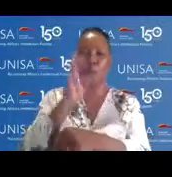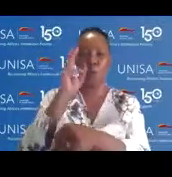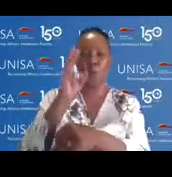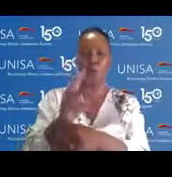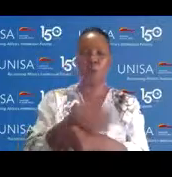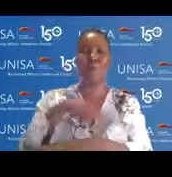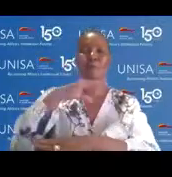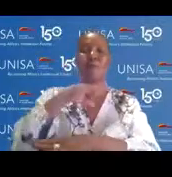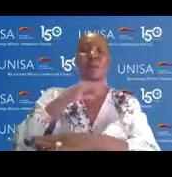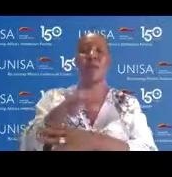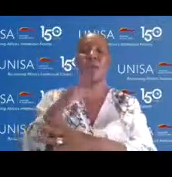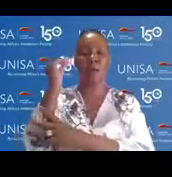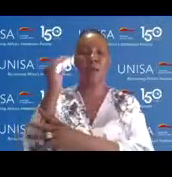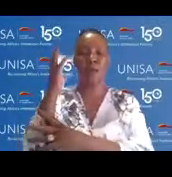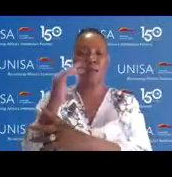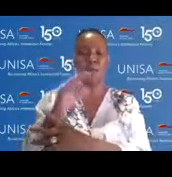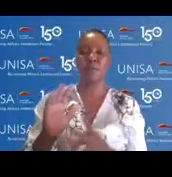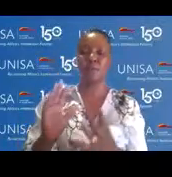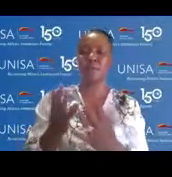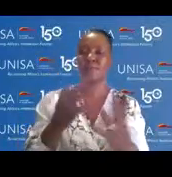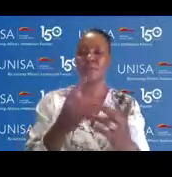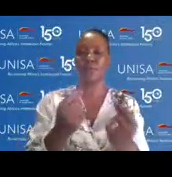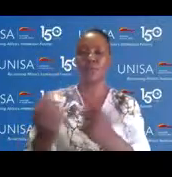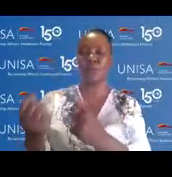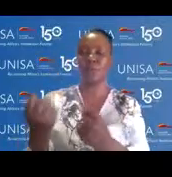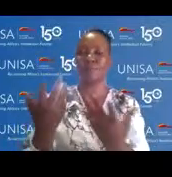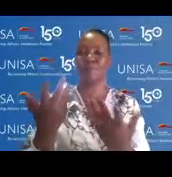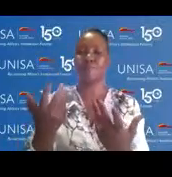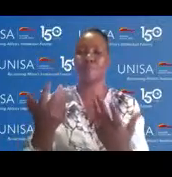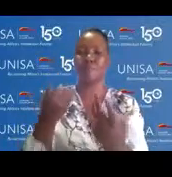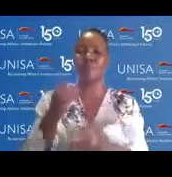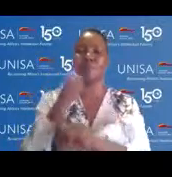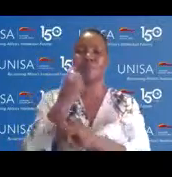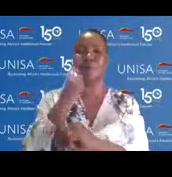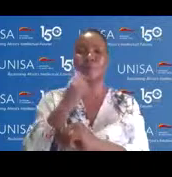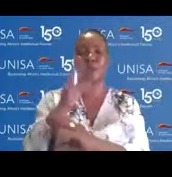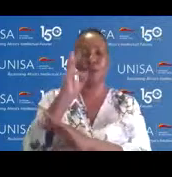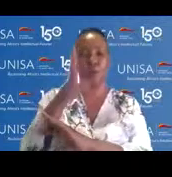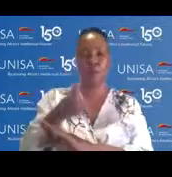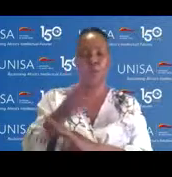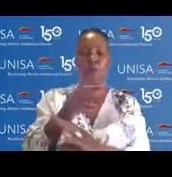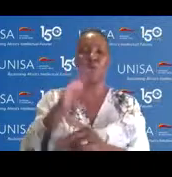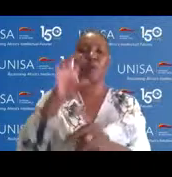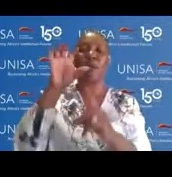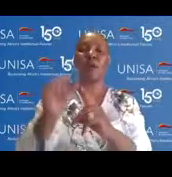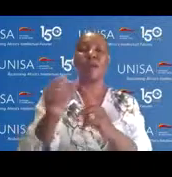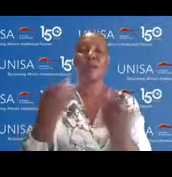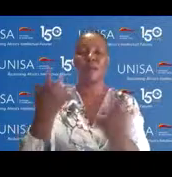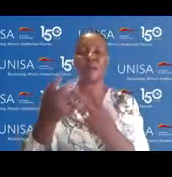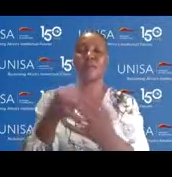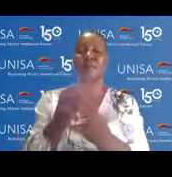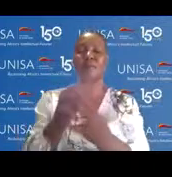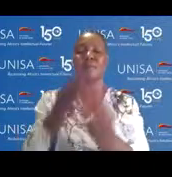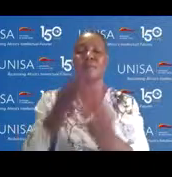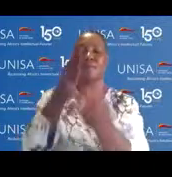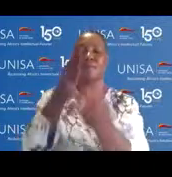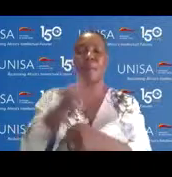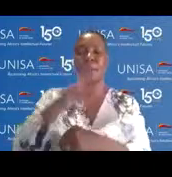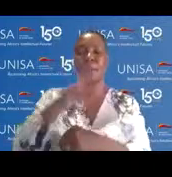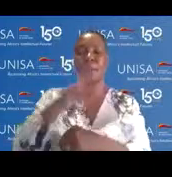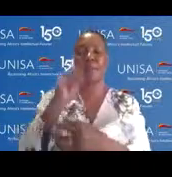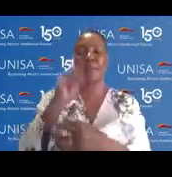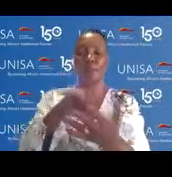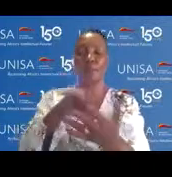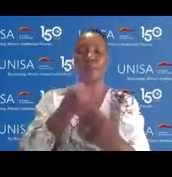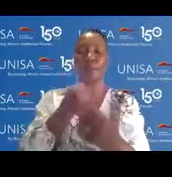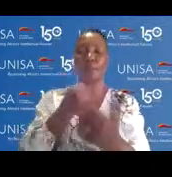with navigating it that you will also say that it's easy, and you'll actually find navigating my modules and my exams will also be a